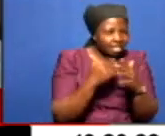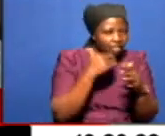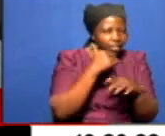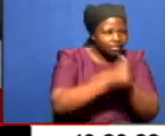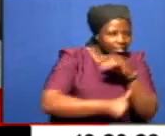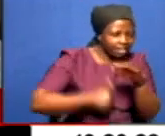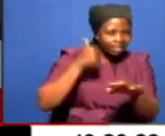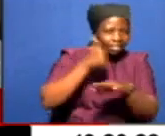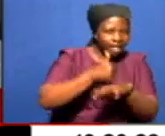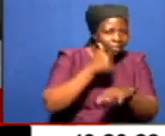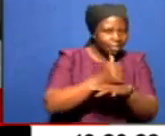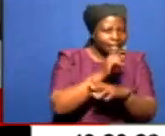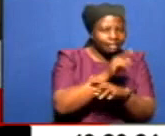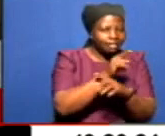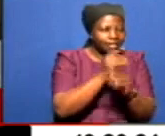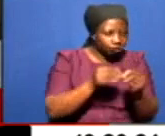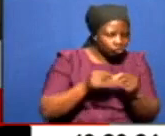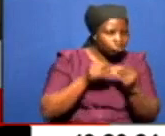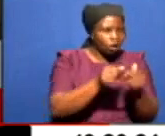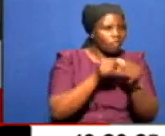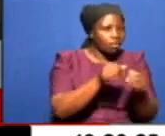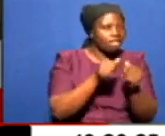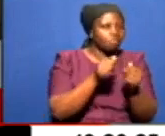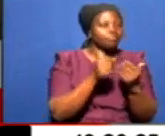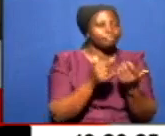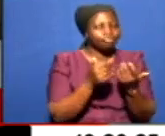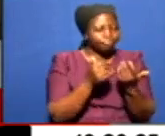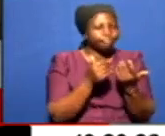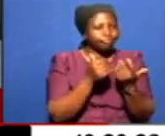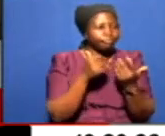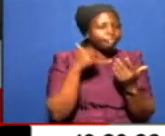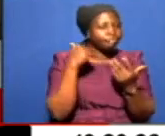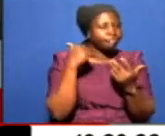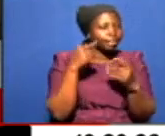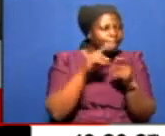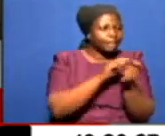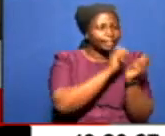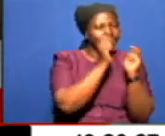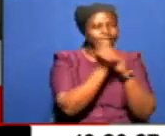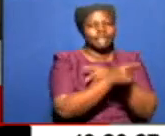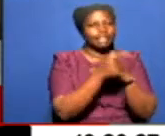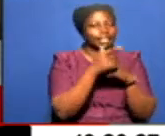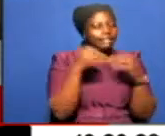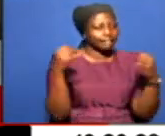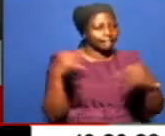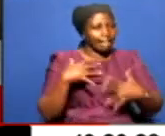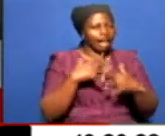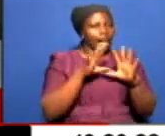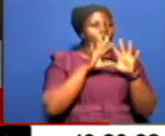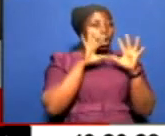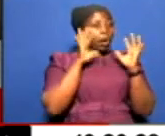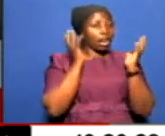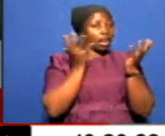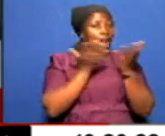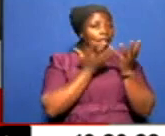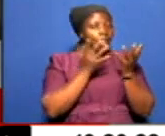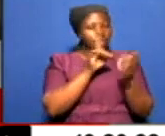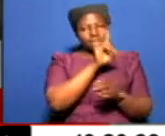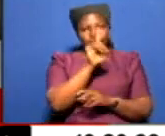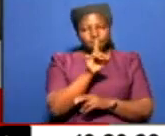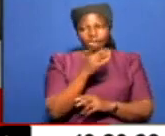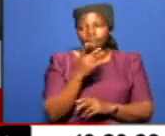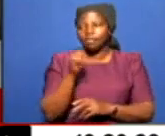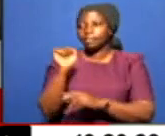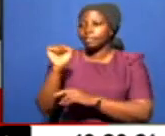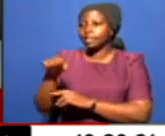in combating the rapidly changing terror world. Yes, yes, yes. And if you look at the legislation,